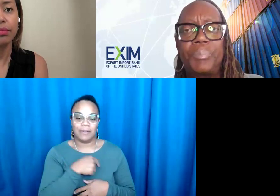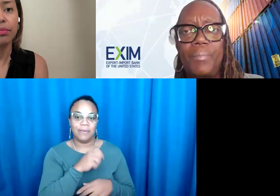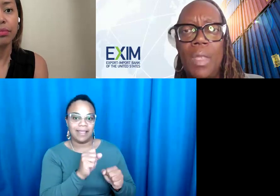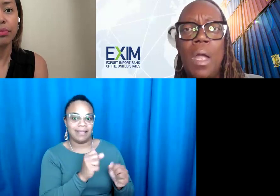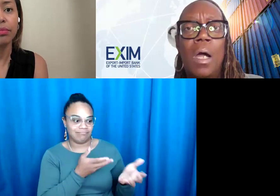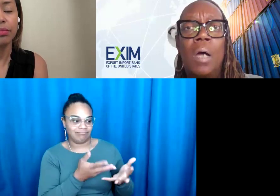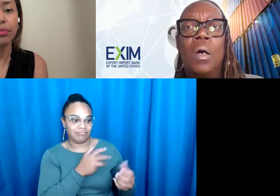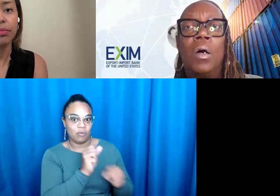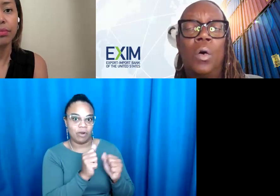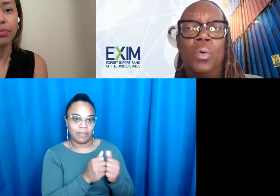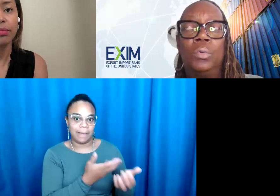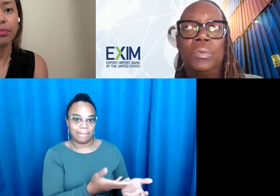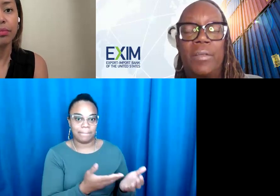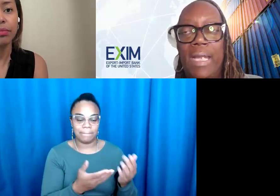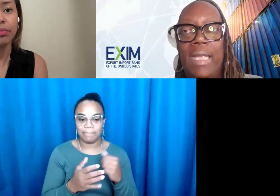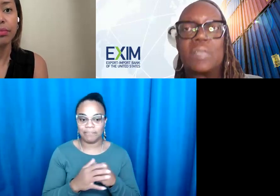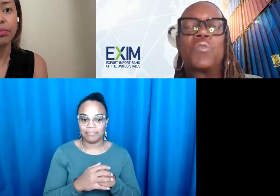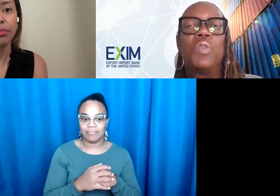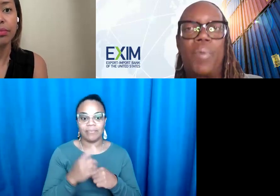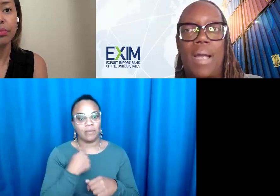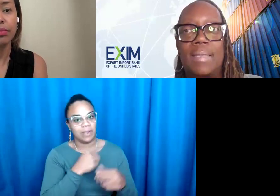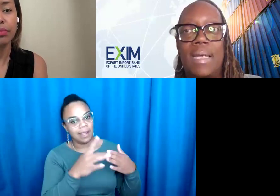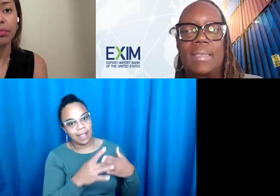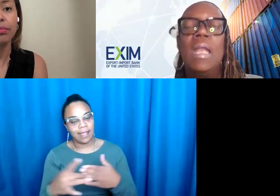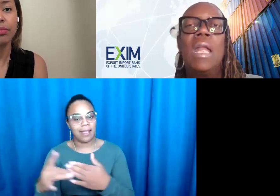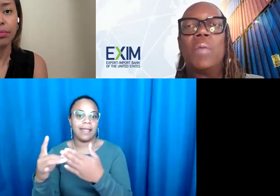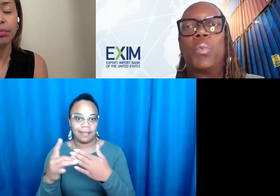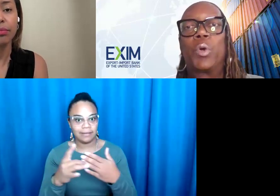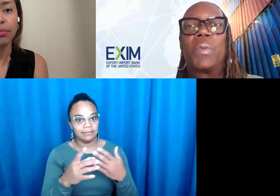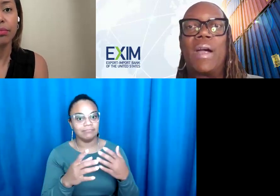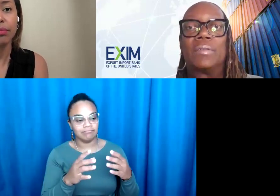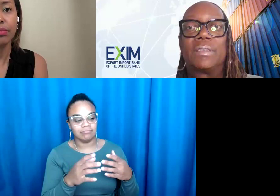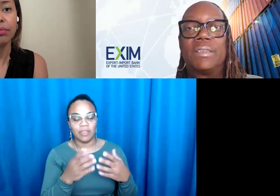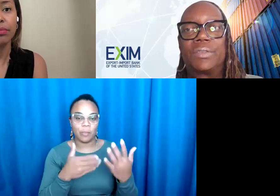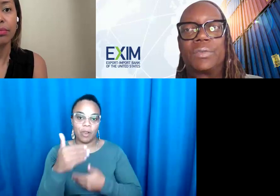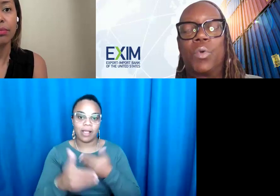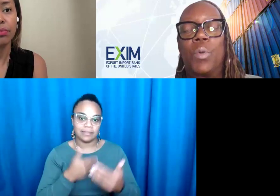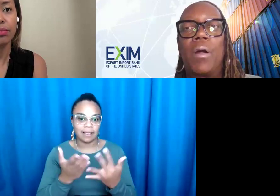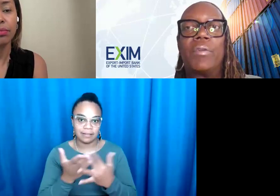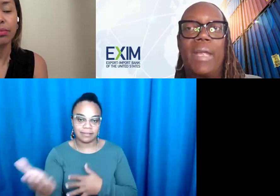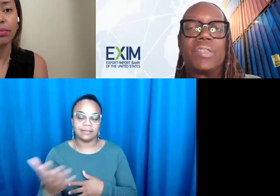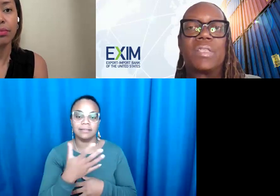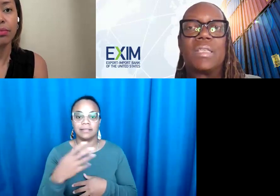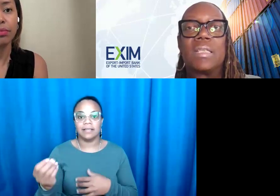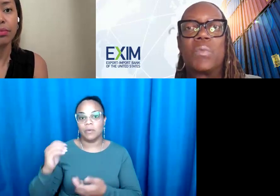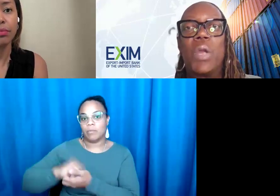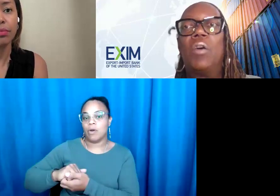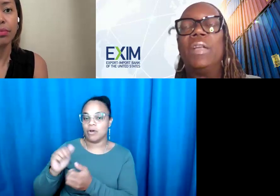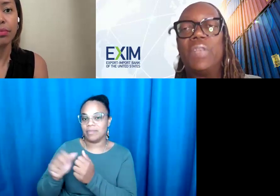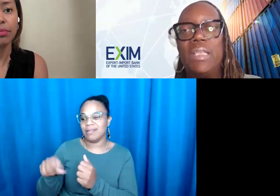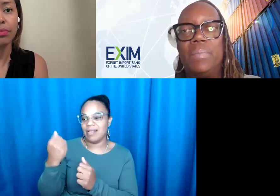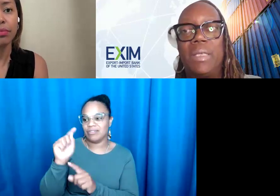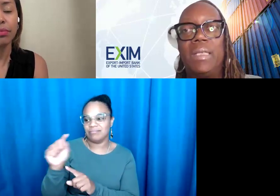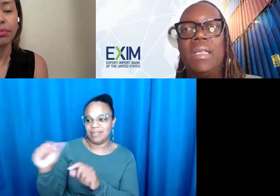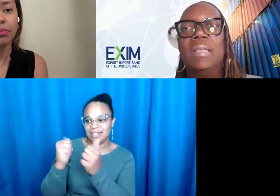them, hold their hands through the process, and work with our sister or partner agencies as well